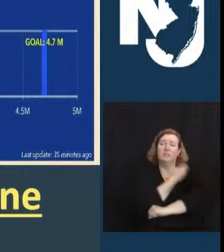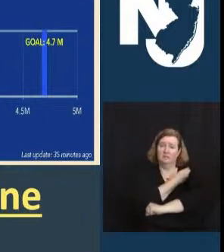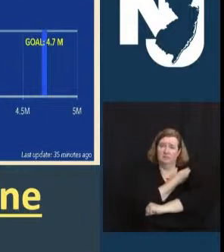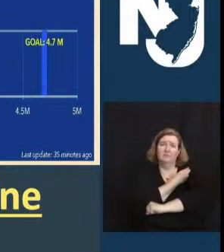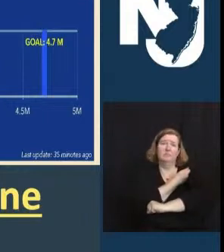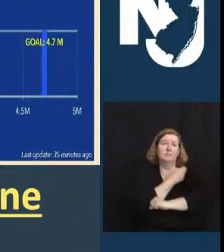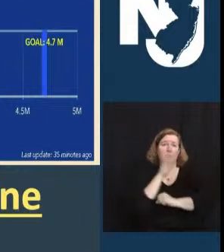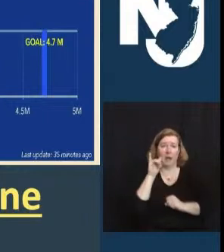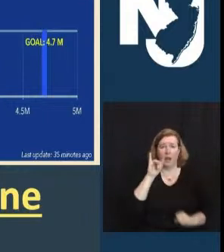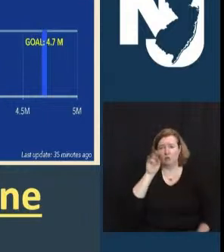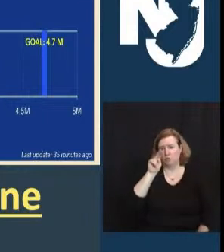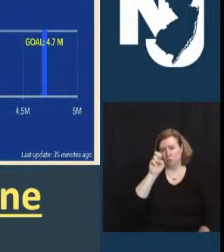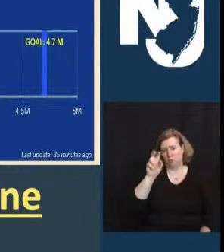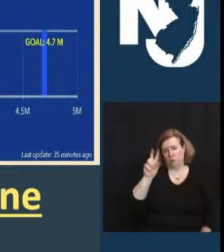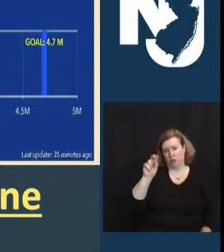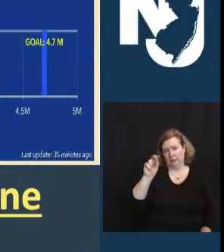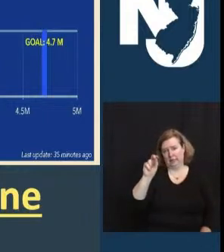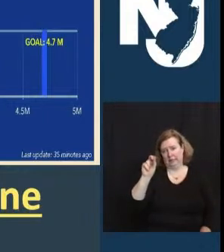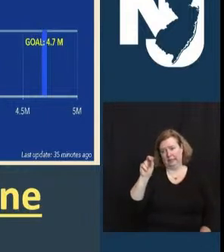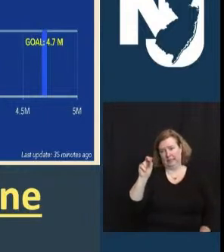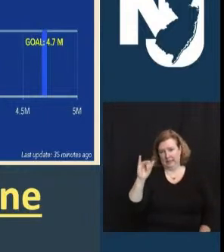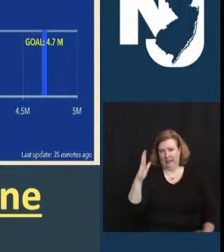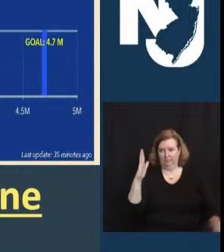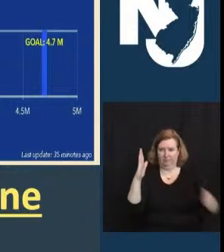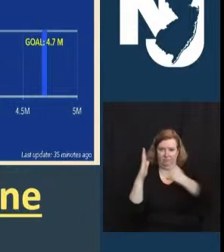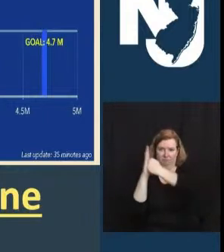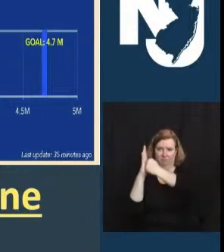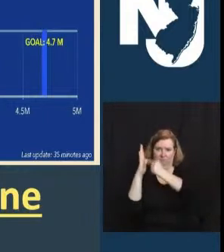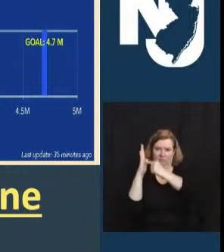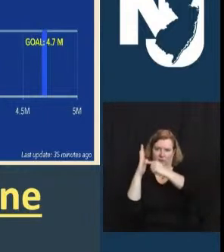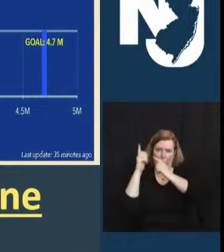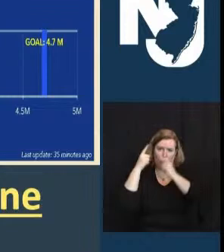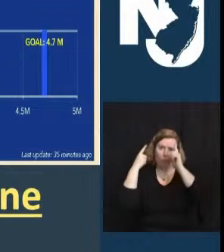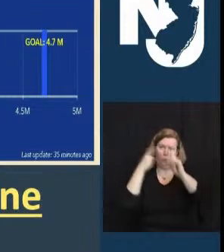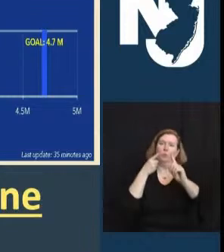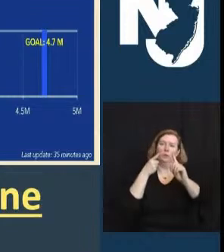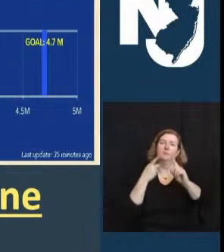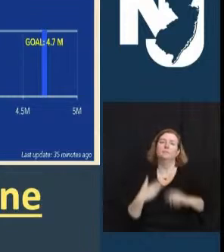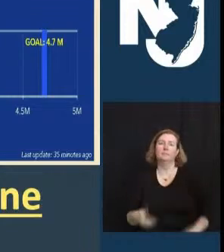ask what our total vaccine administered number is. It's